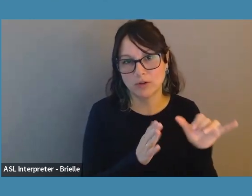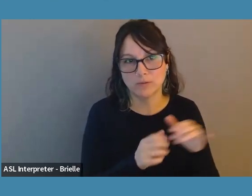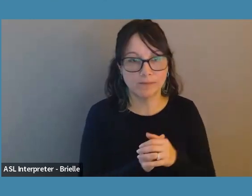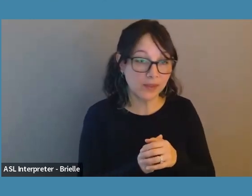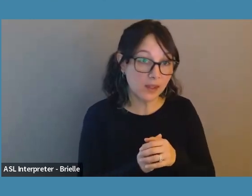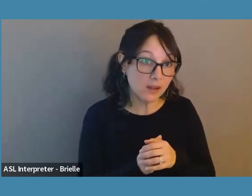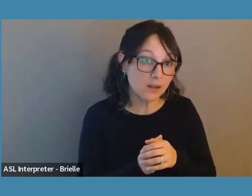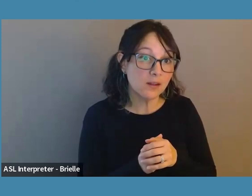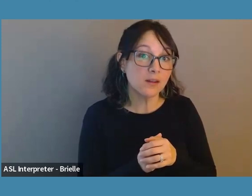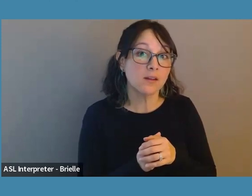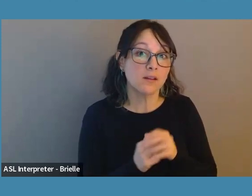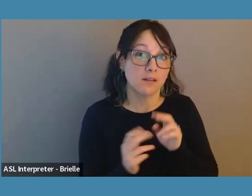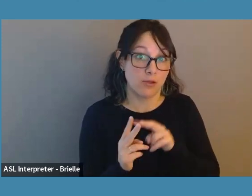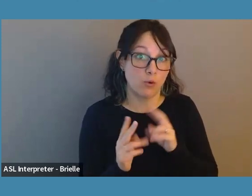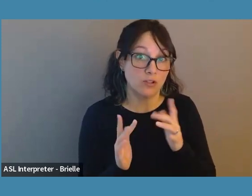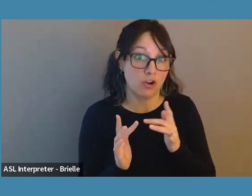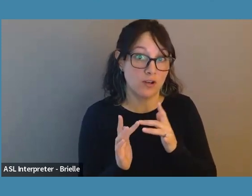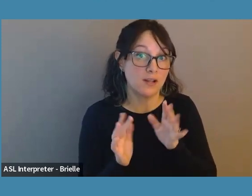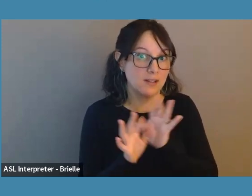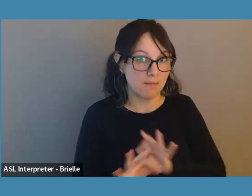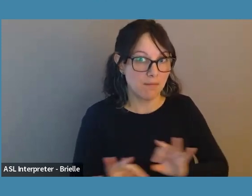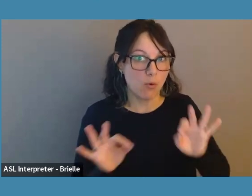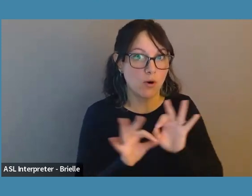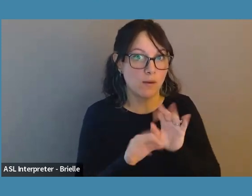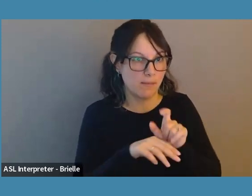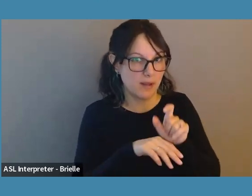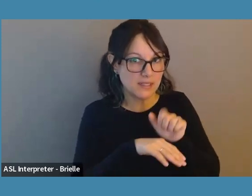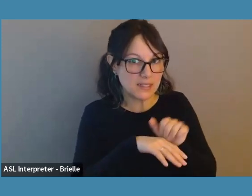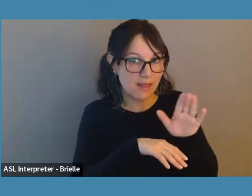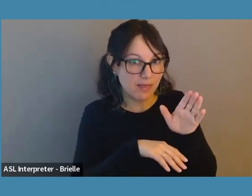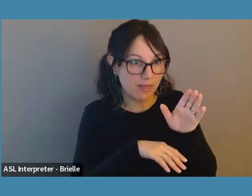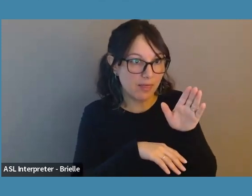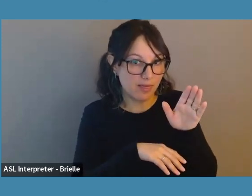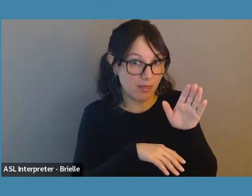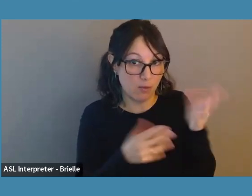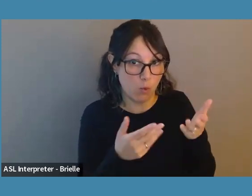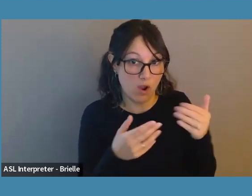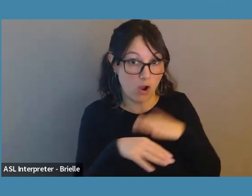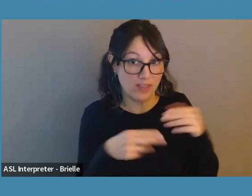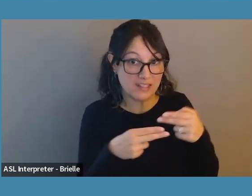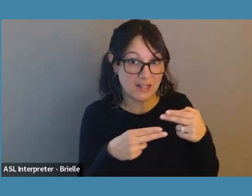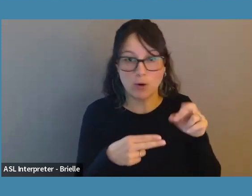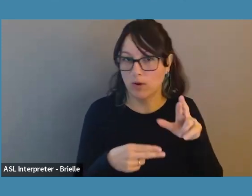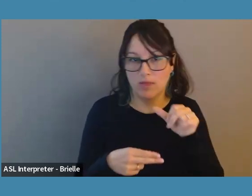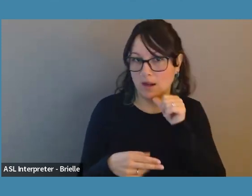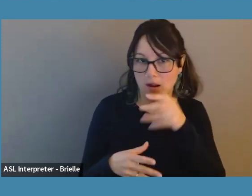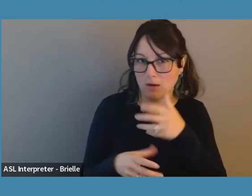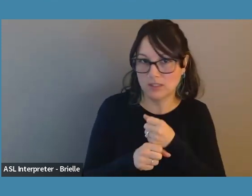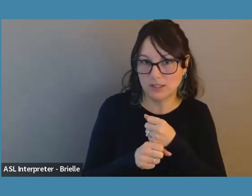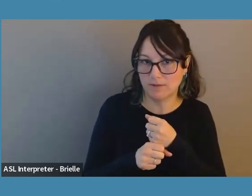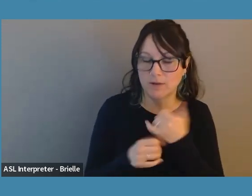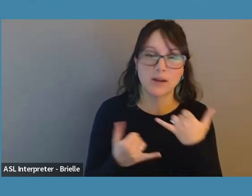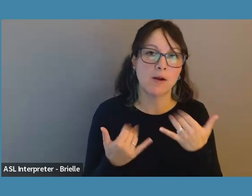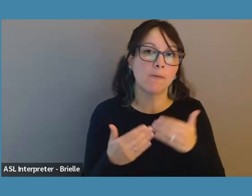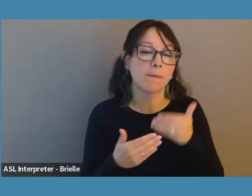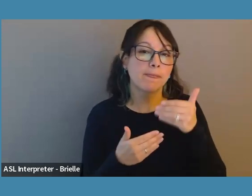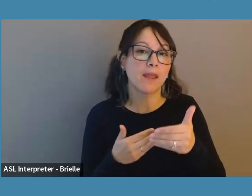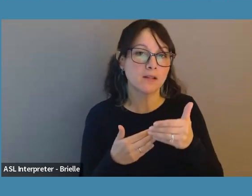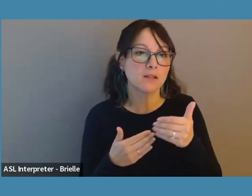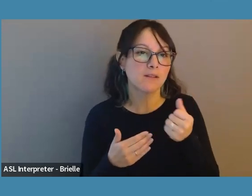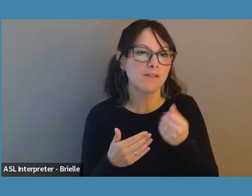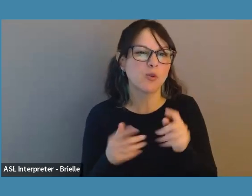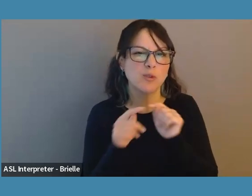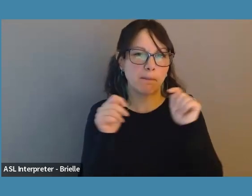Those contact information are very important. You have to send it there or they will not receive it. So the next thing we have are a couple